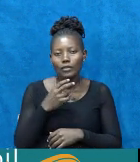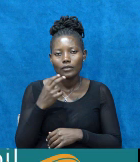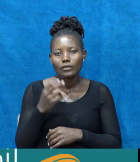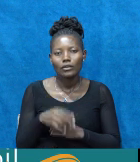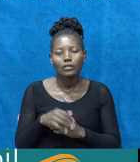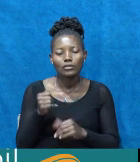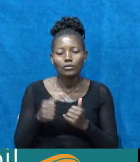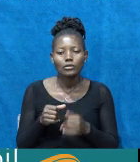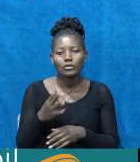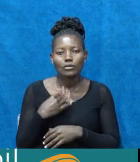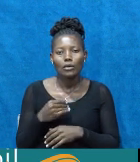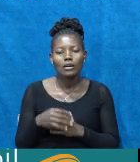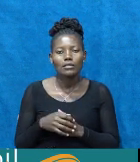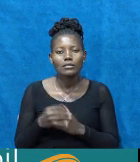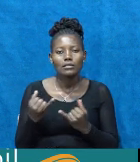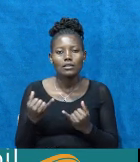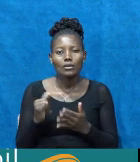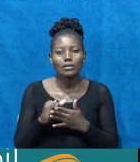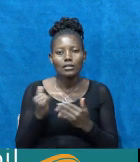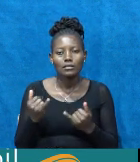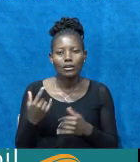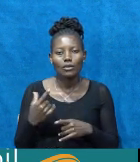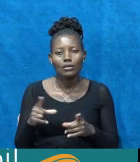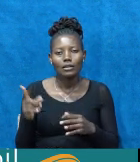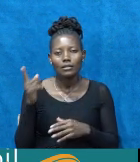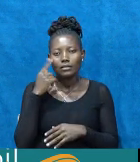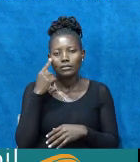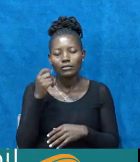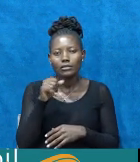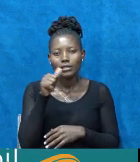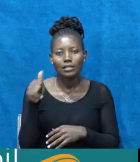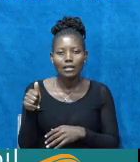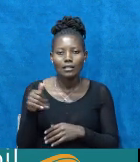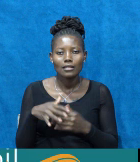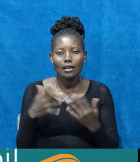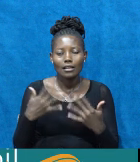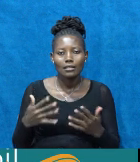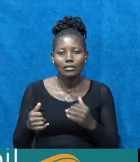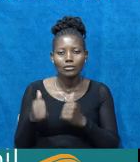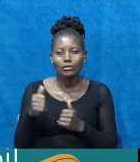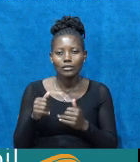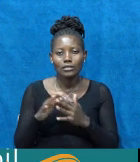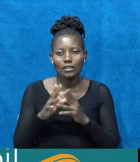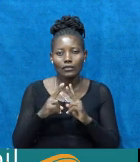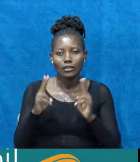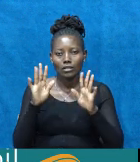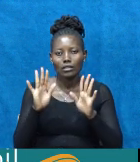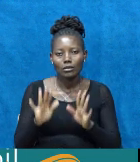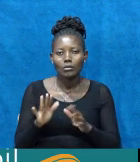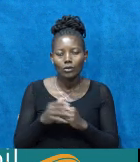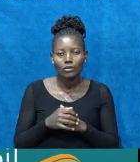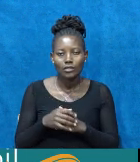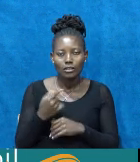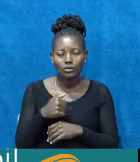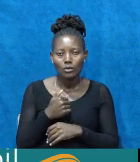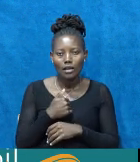olive and coconut oil, your beef tallow. All those are able to provide the body with the fat requirements